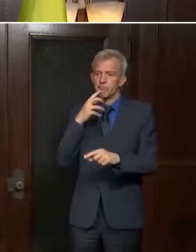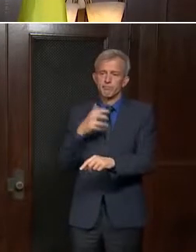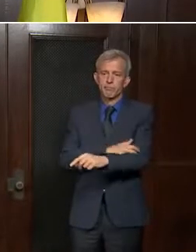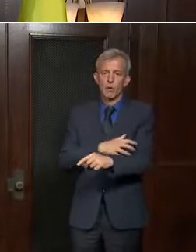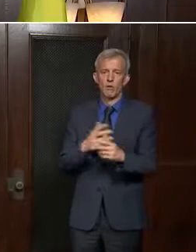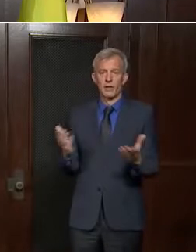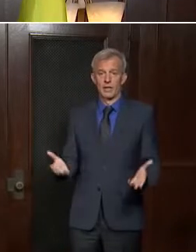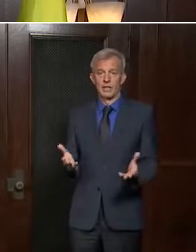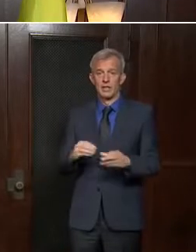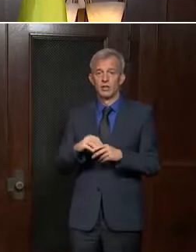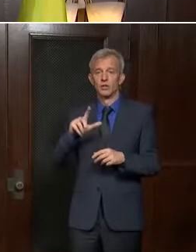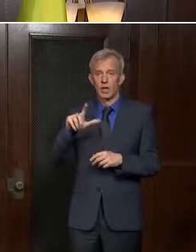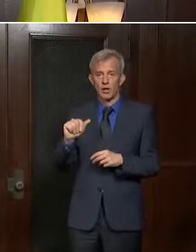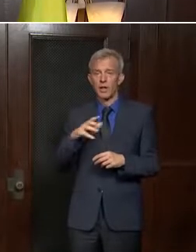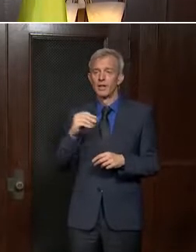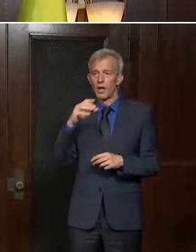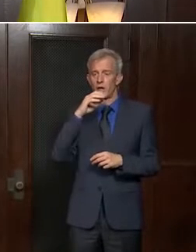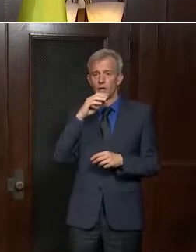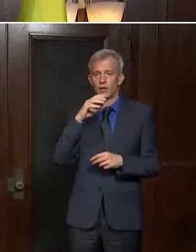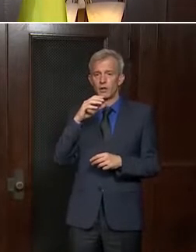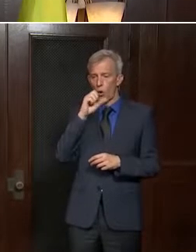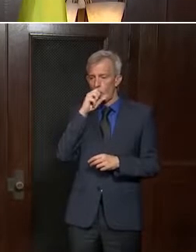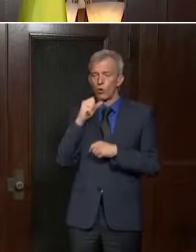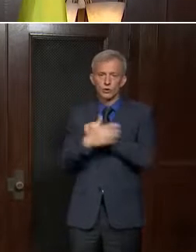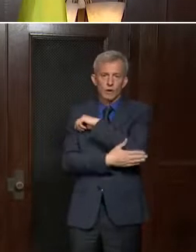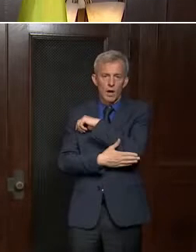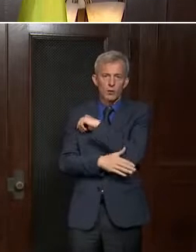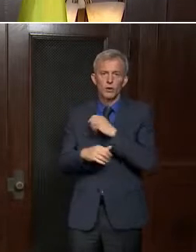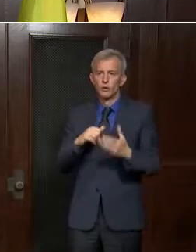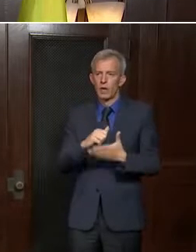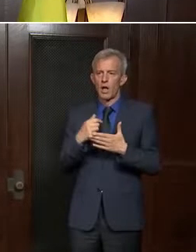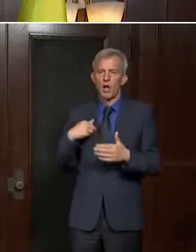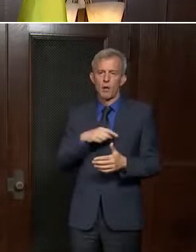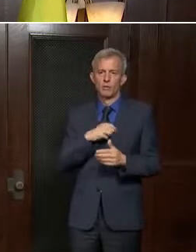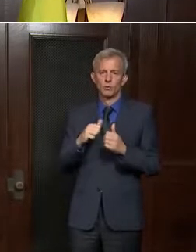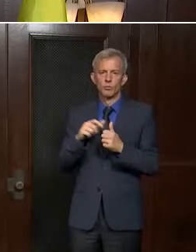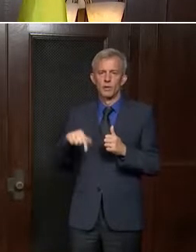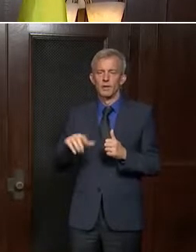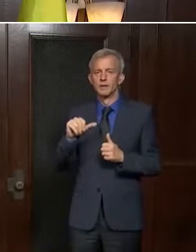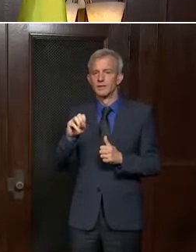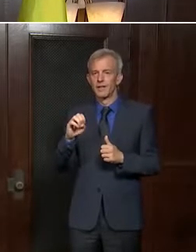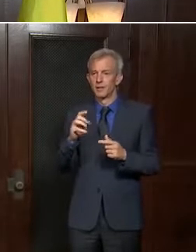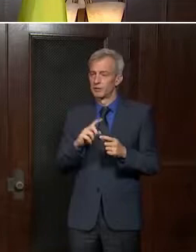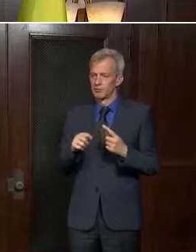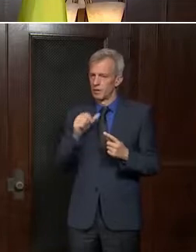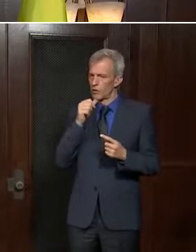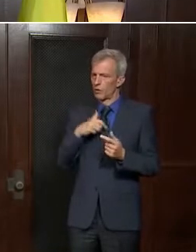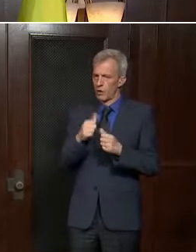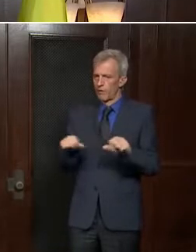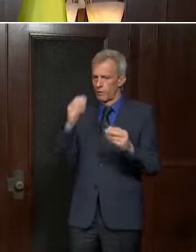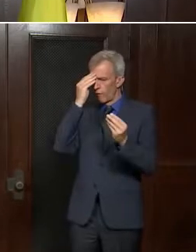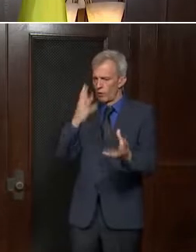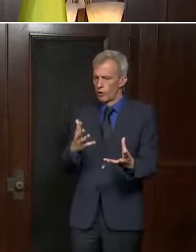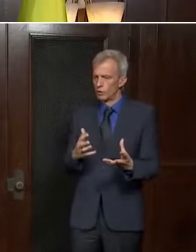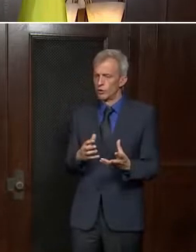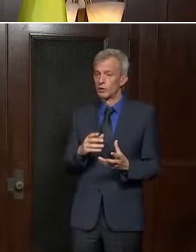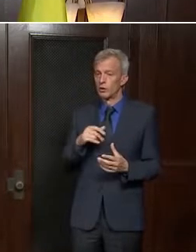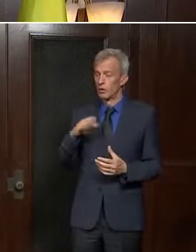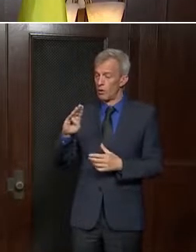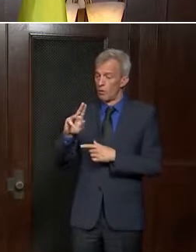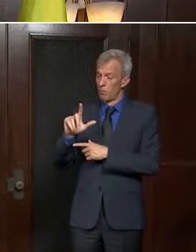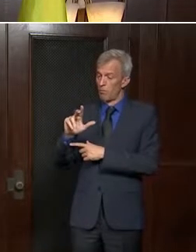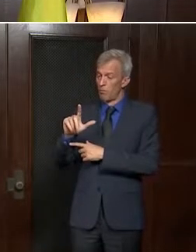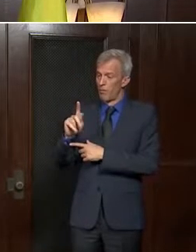but here and now in Los Angeles, to help us with this case. But I don't have anything in terms of that. I know that on the bulky items, I don't know of any